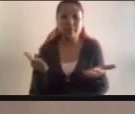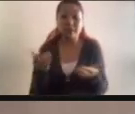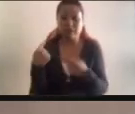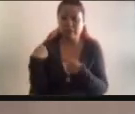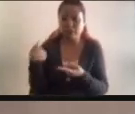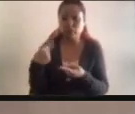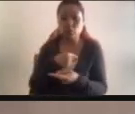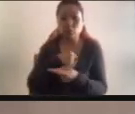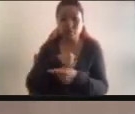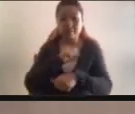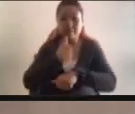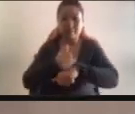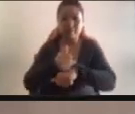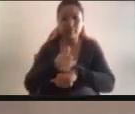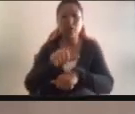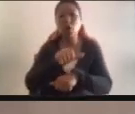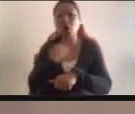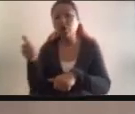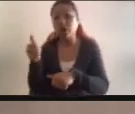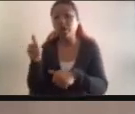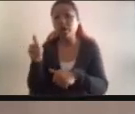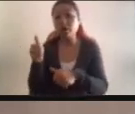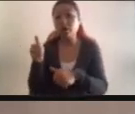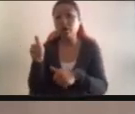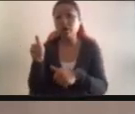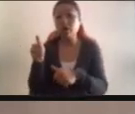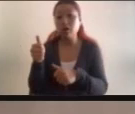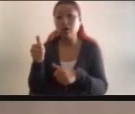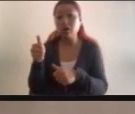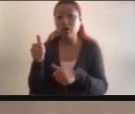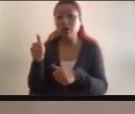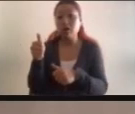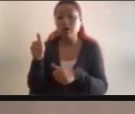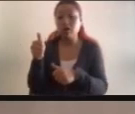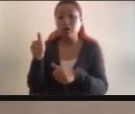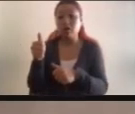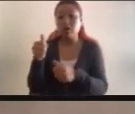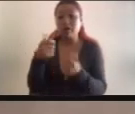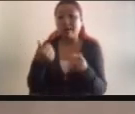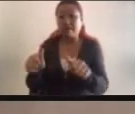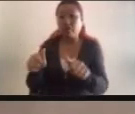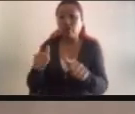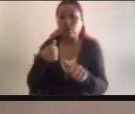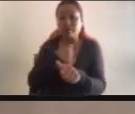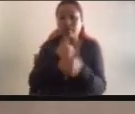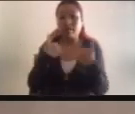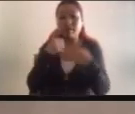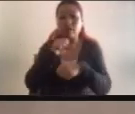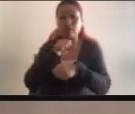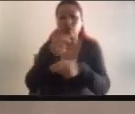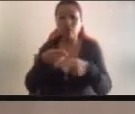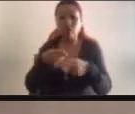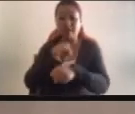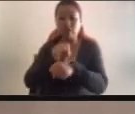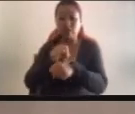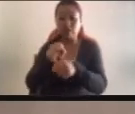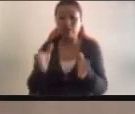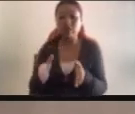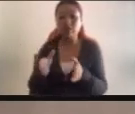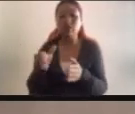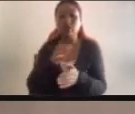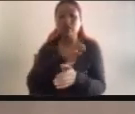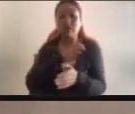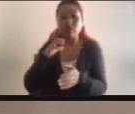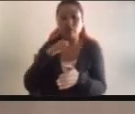done. Another is we have what we call Inclusive Leadership Council. And that is a